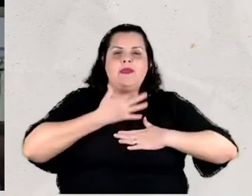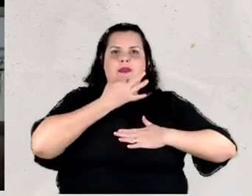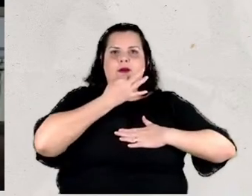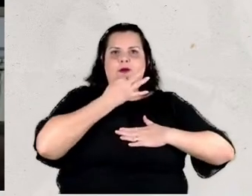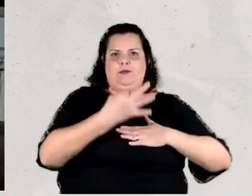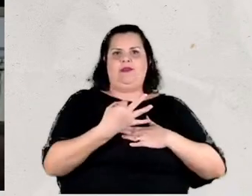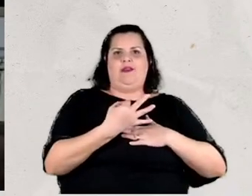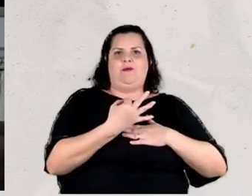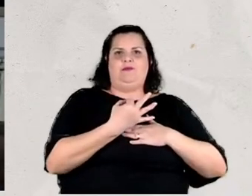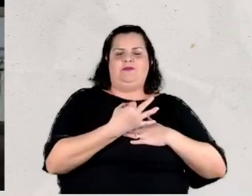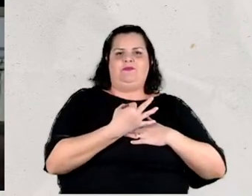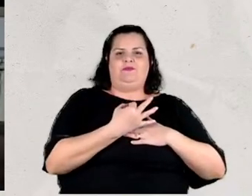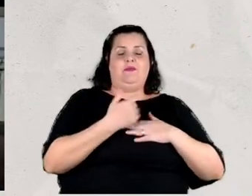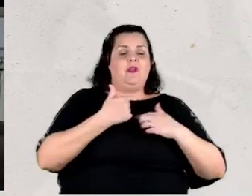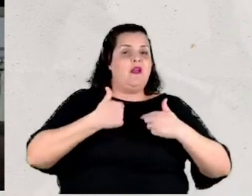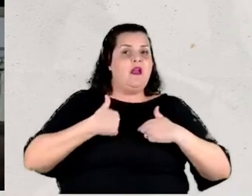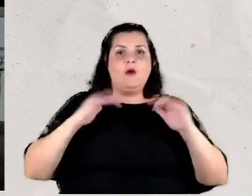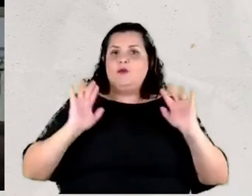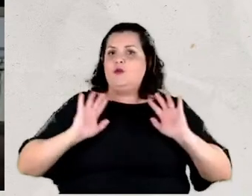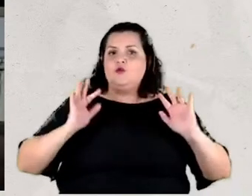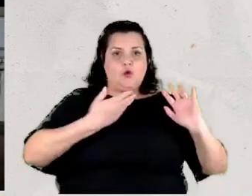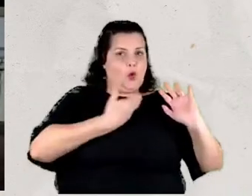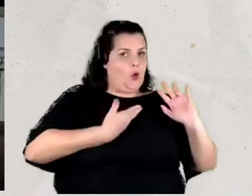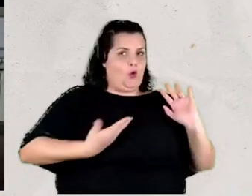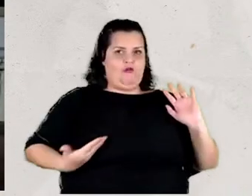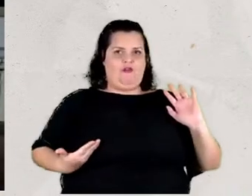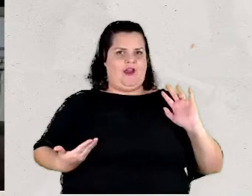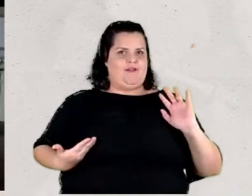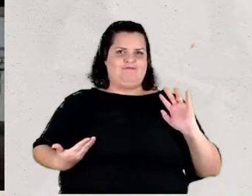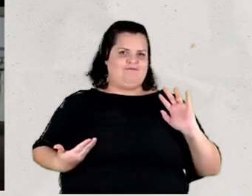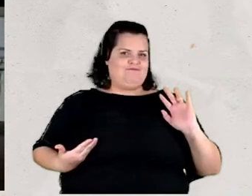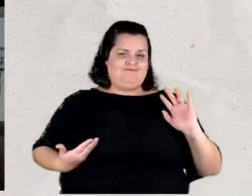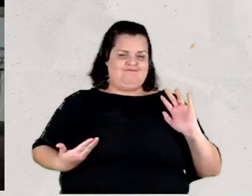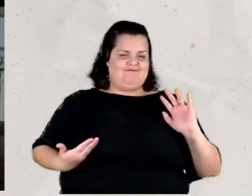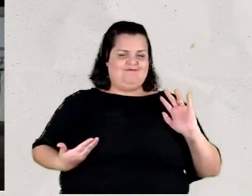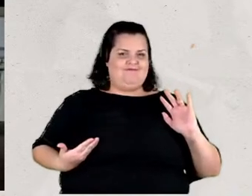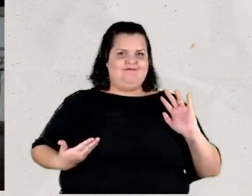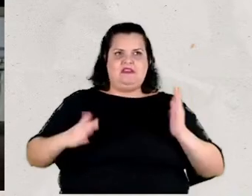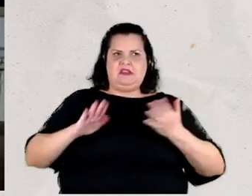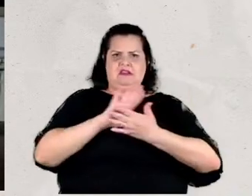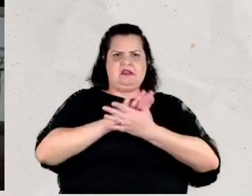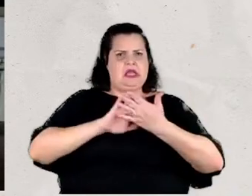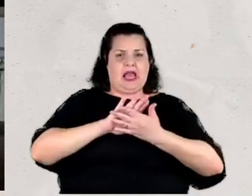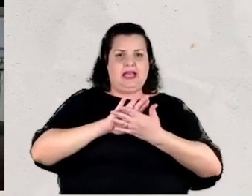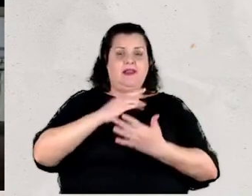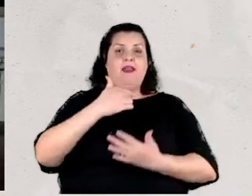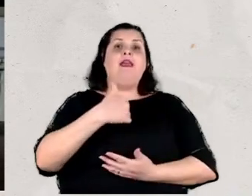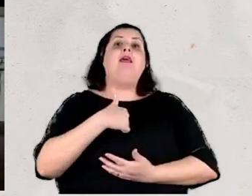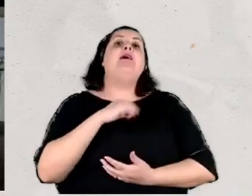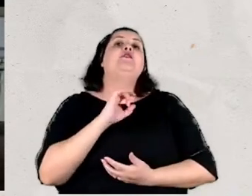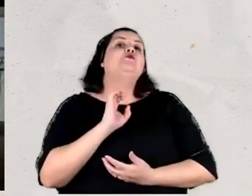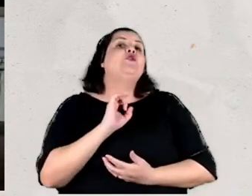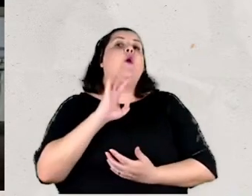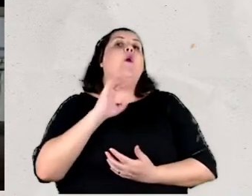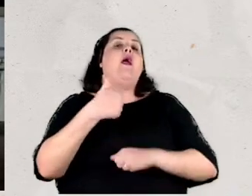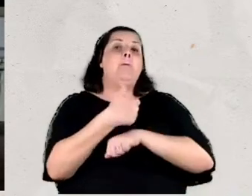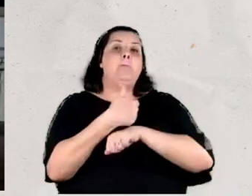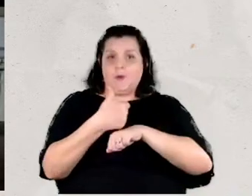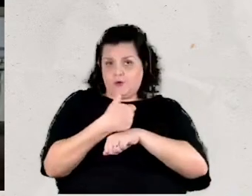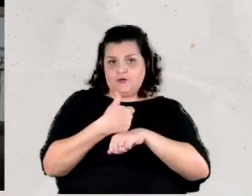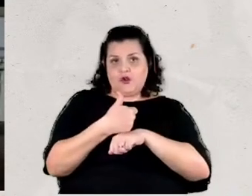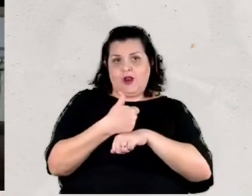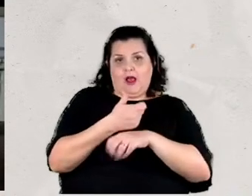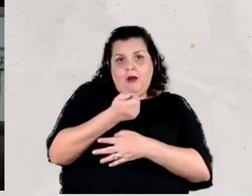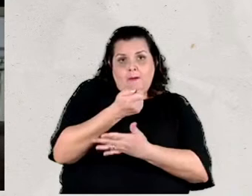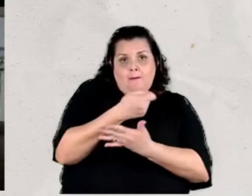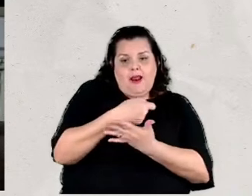writer. I represent myself. And I'm ready to engage with anyone who's ready to engage with